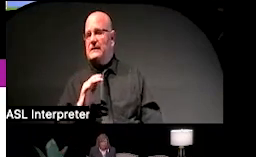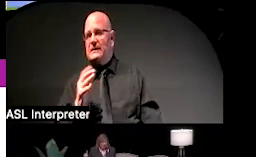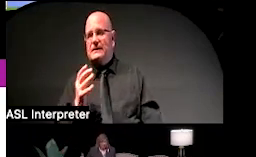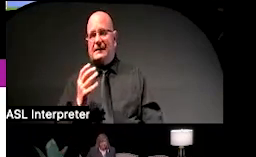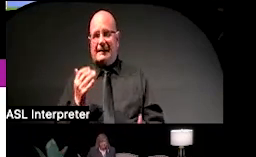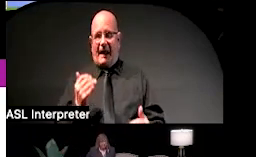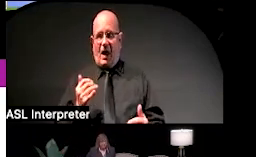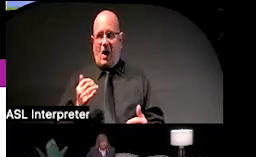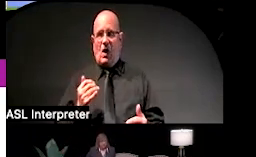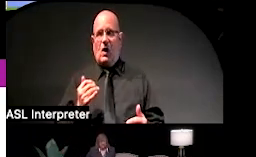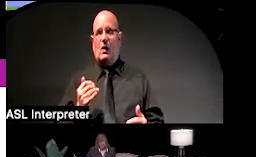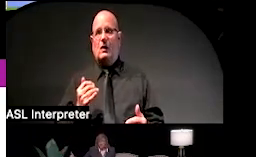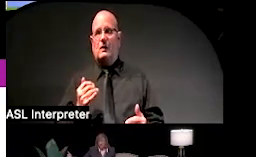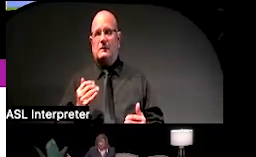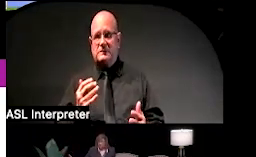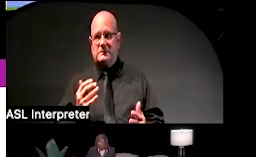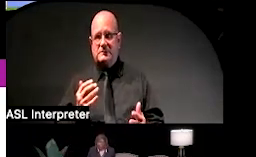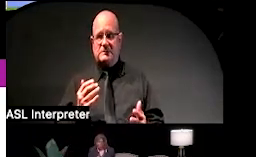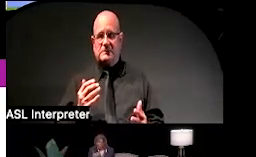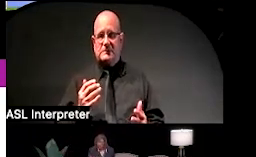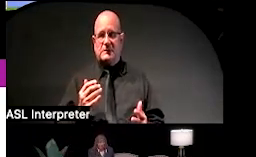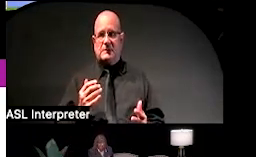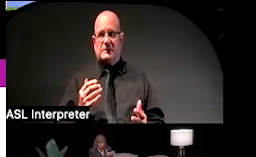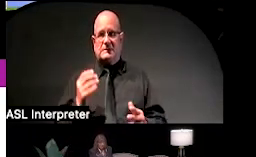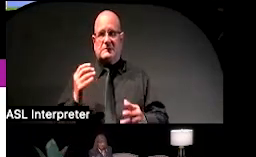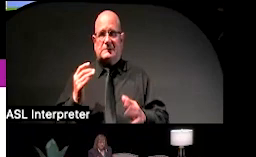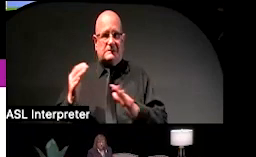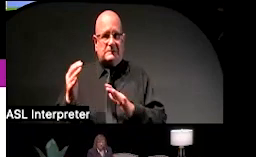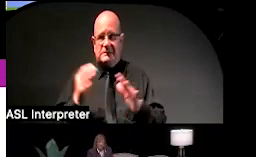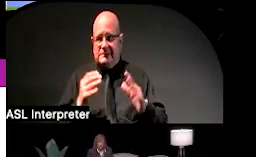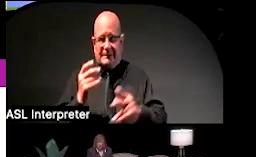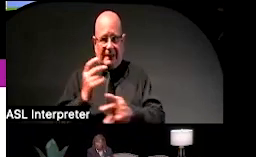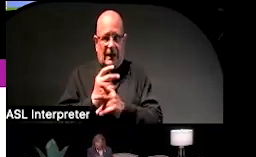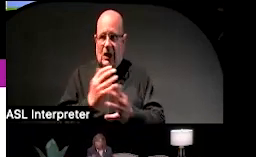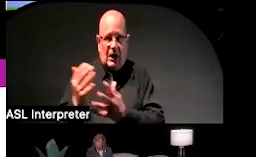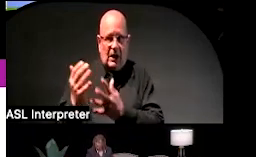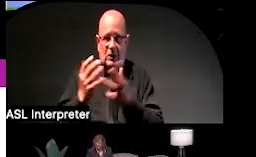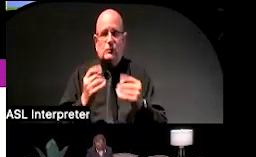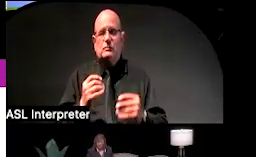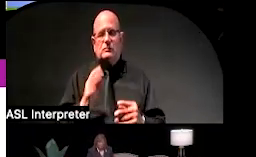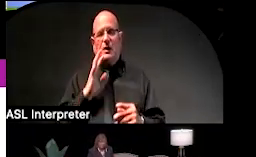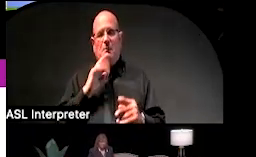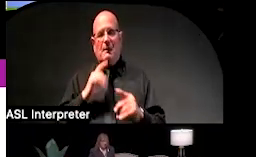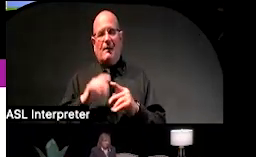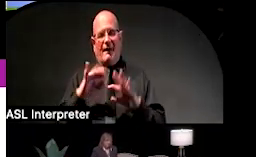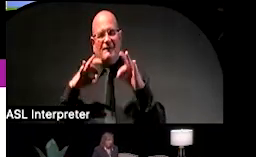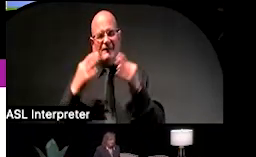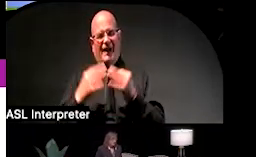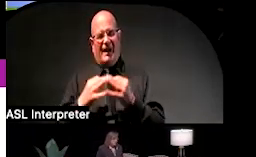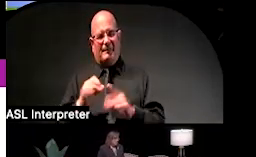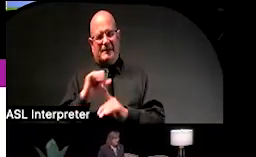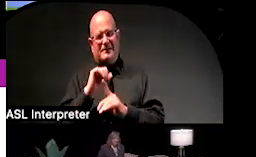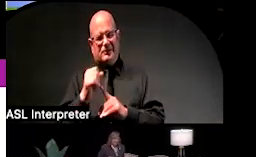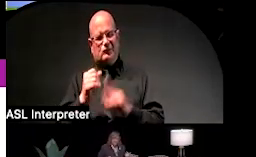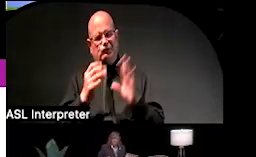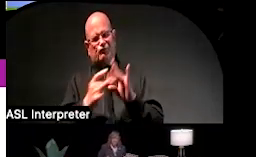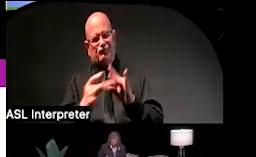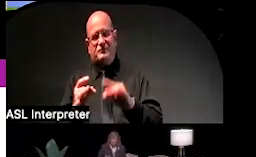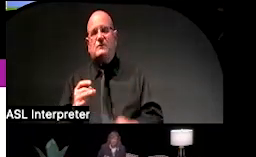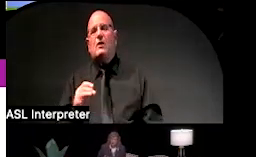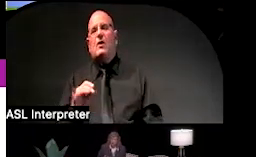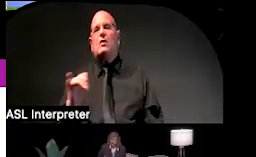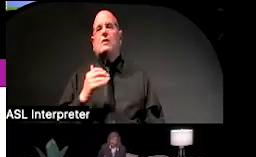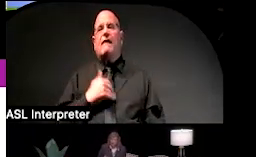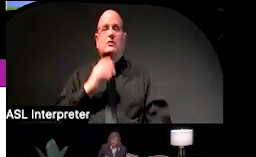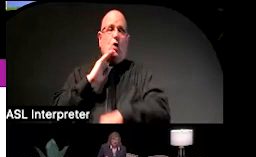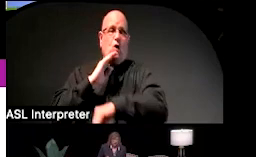they are sick themselves and needing care. And we're going to talk about this. I'm going to go through this family scenario. They also have a